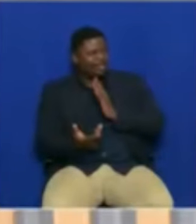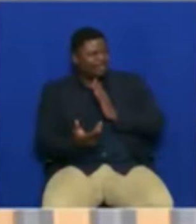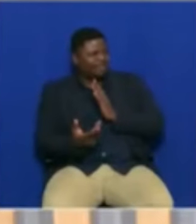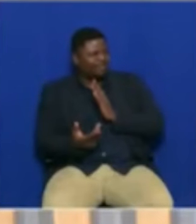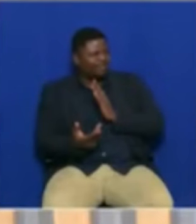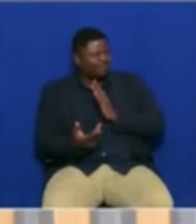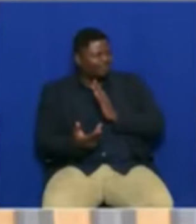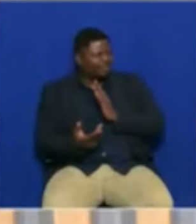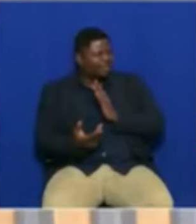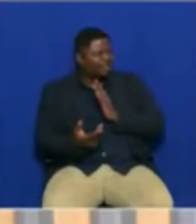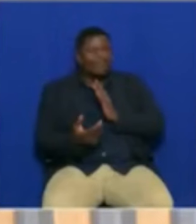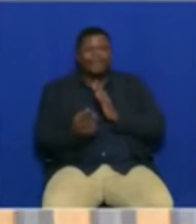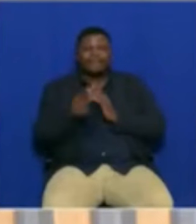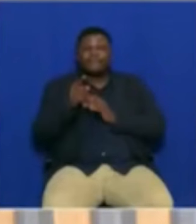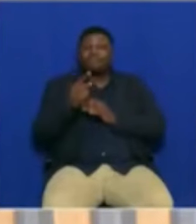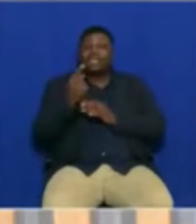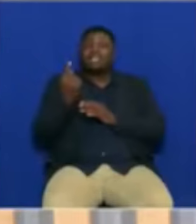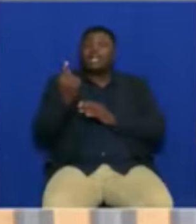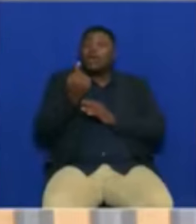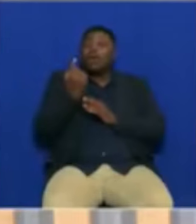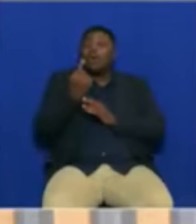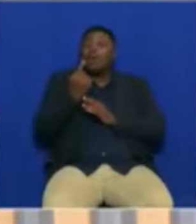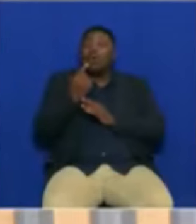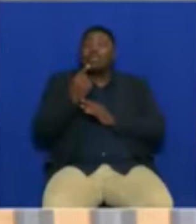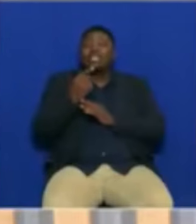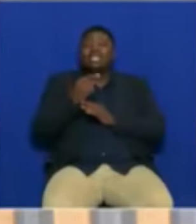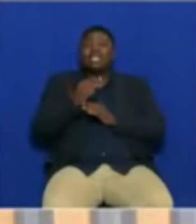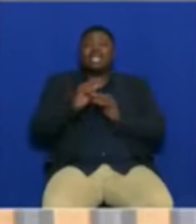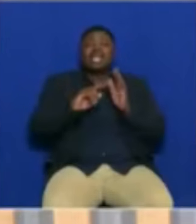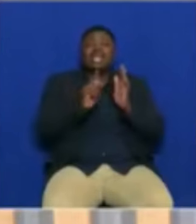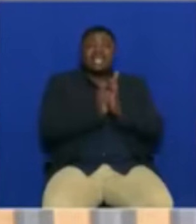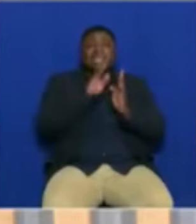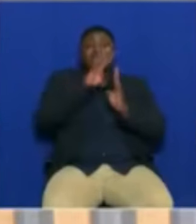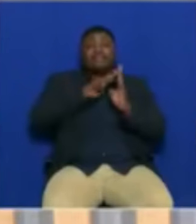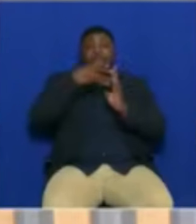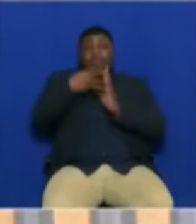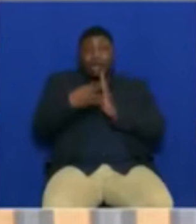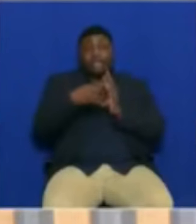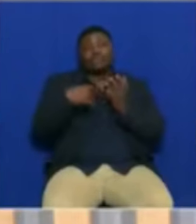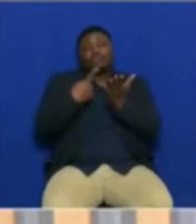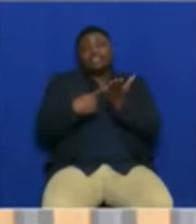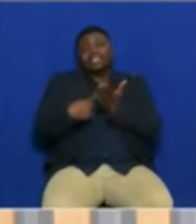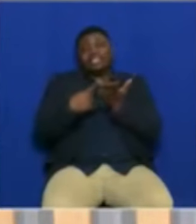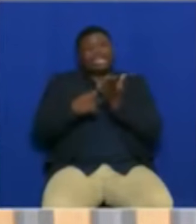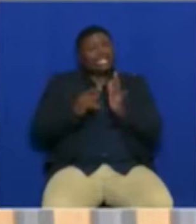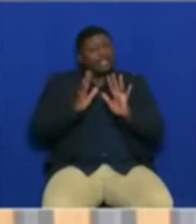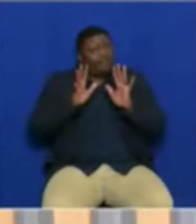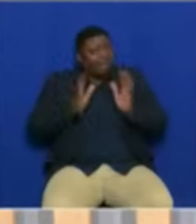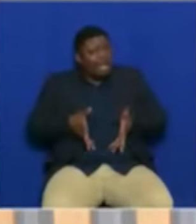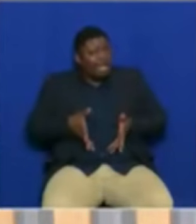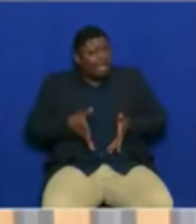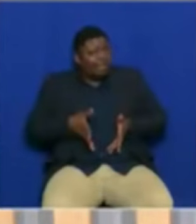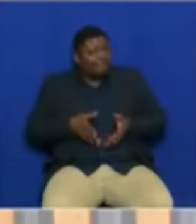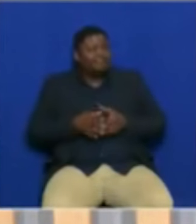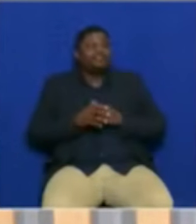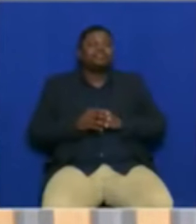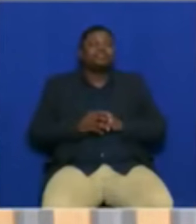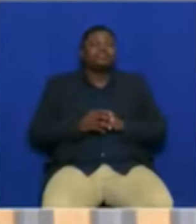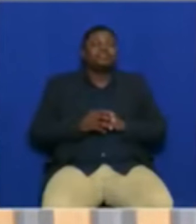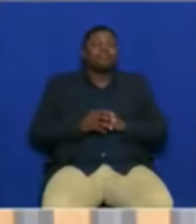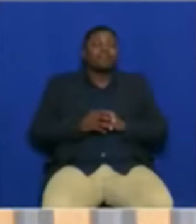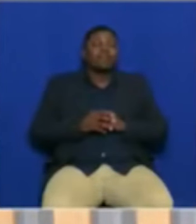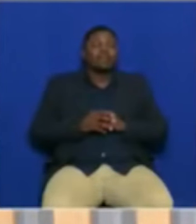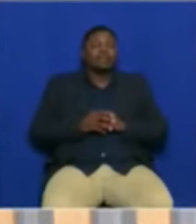legal framework that you discuss in this document. So we can take it that you